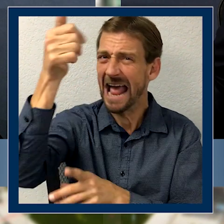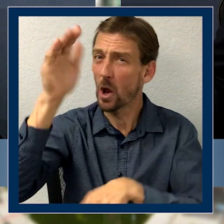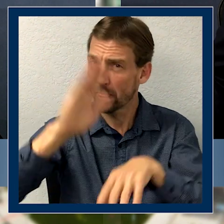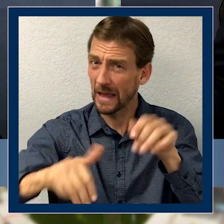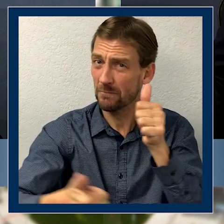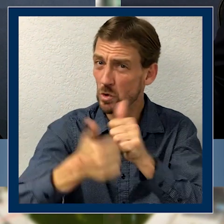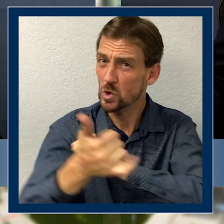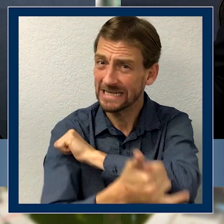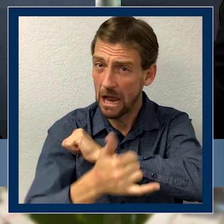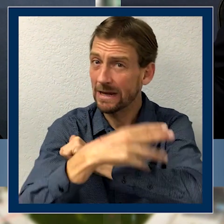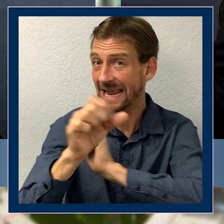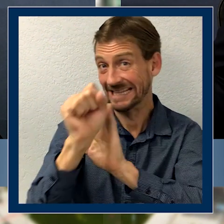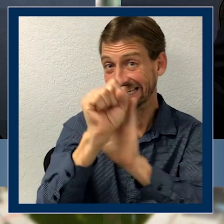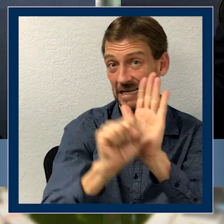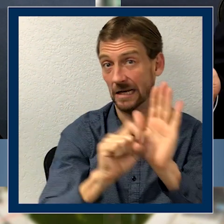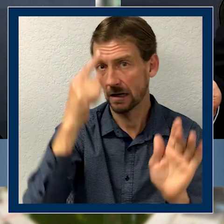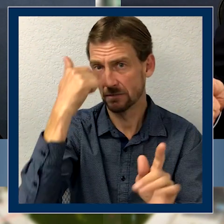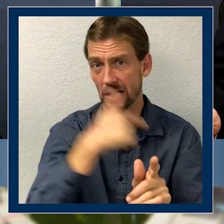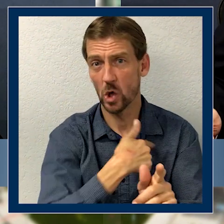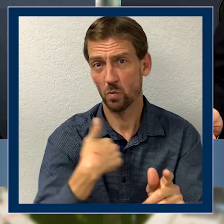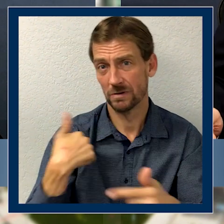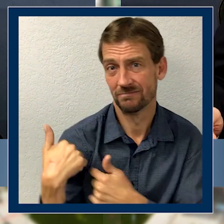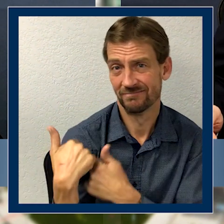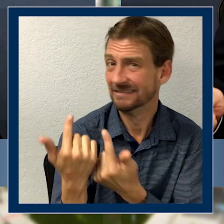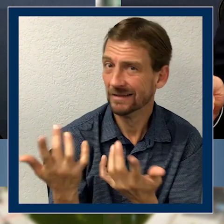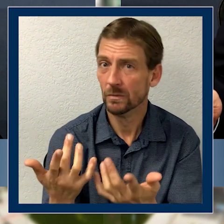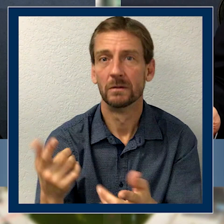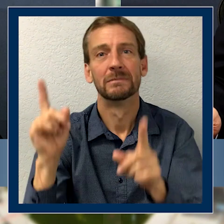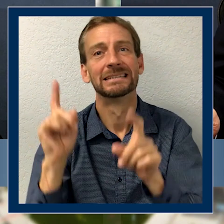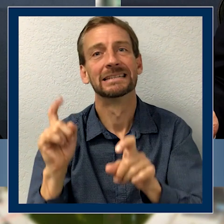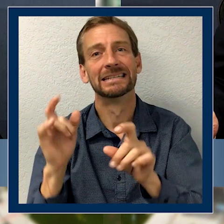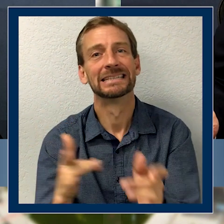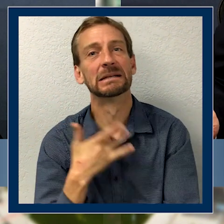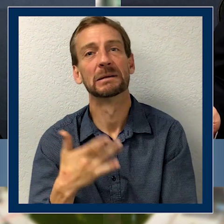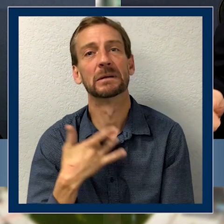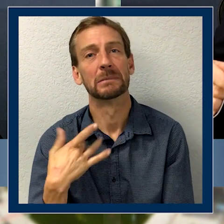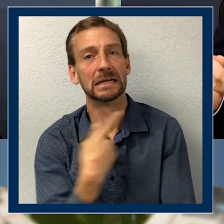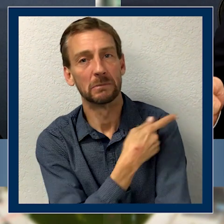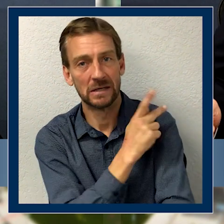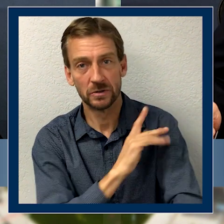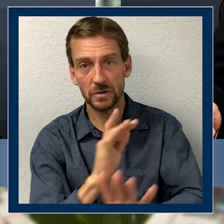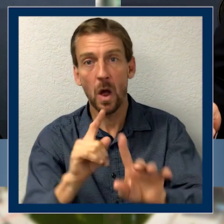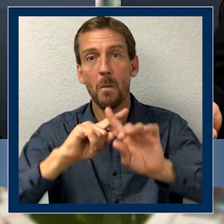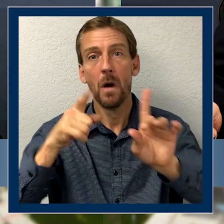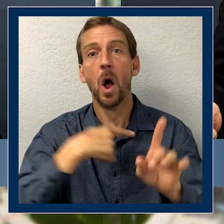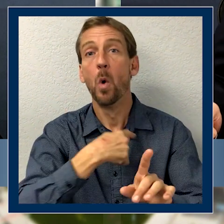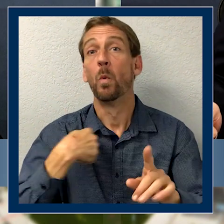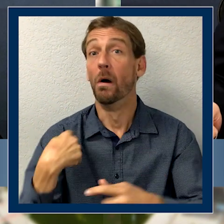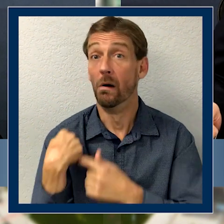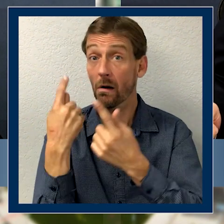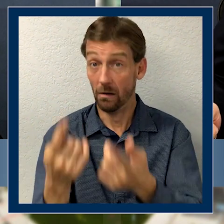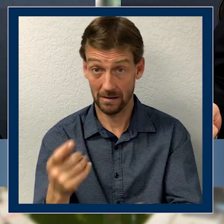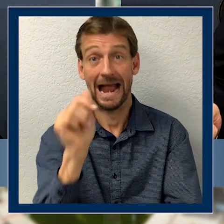the county and the state because we tend to primarily test symptomatic patients, although we are doing a lot of testing